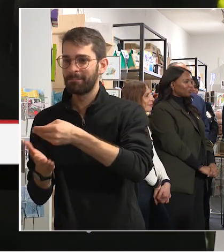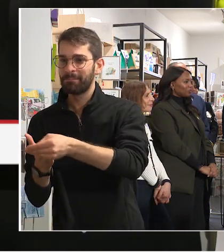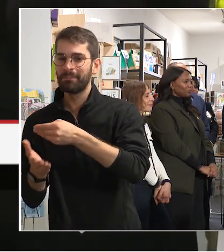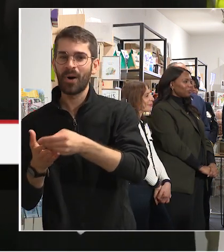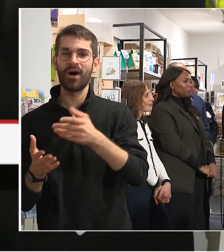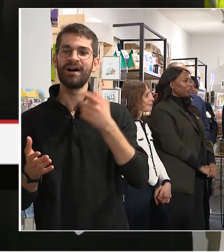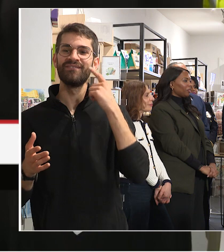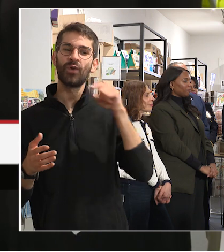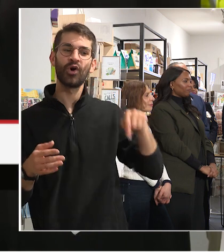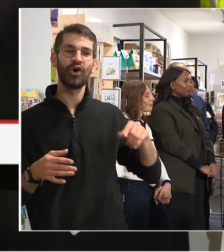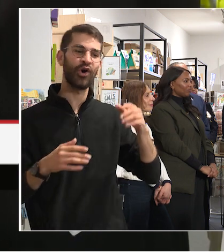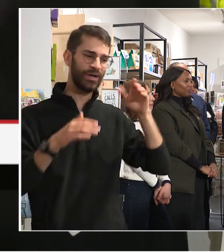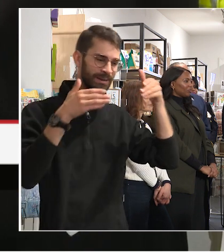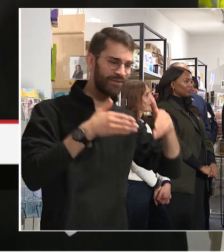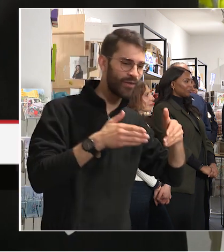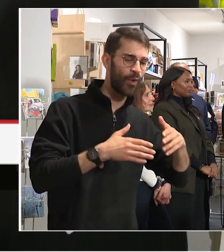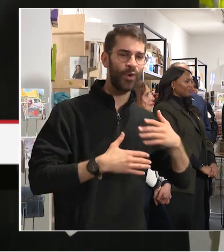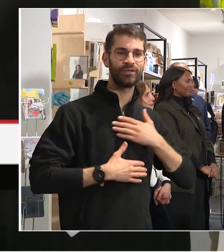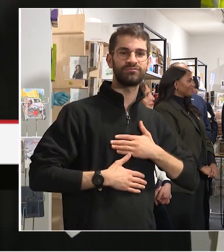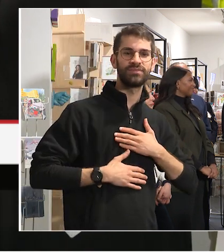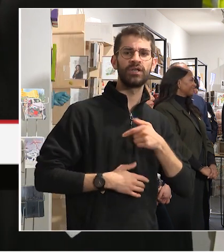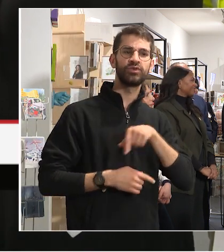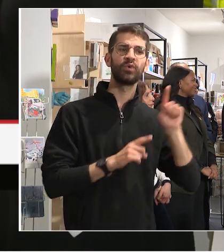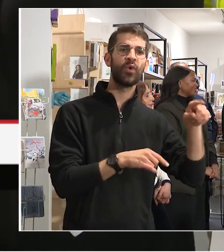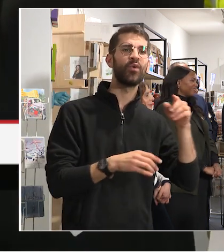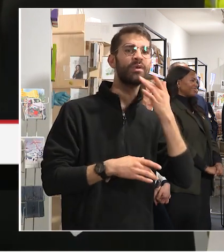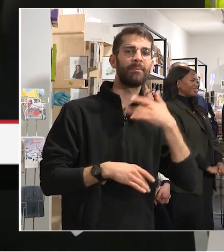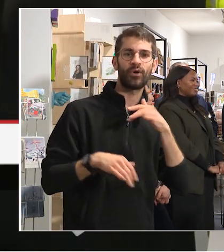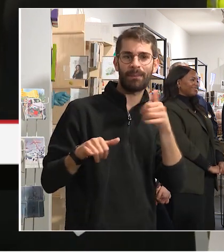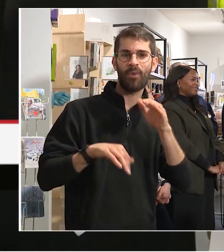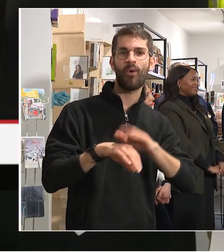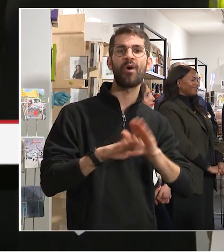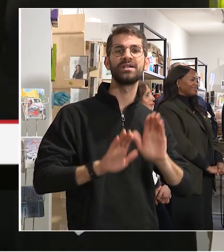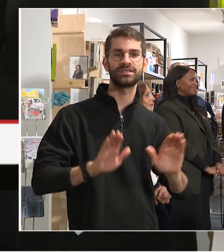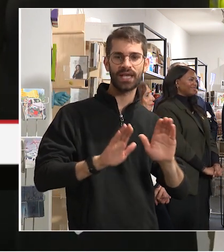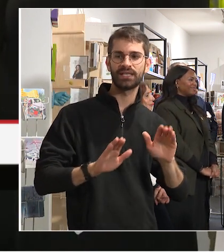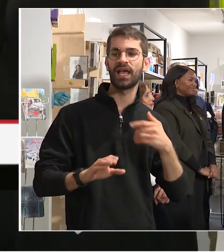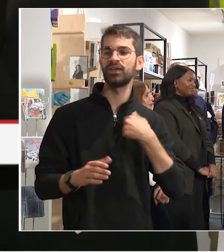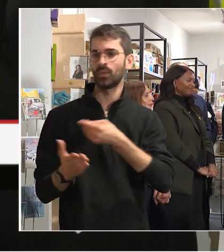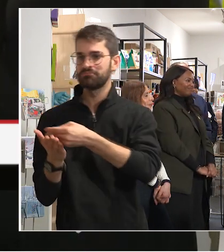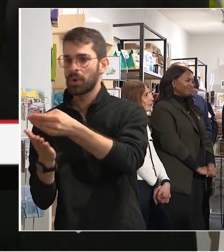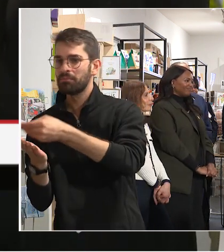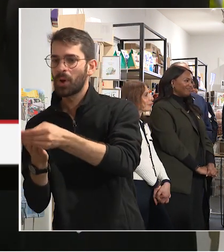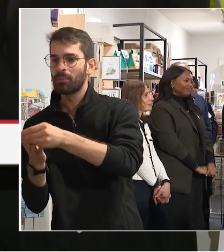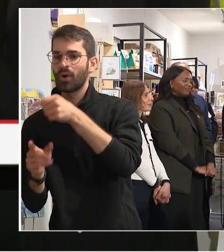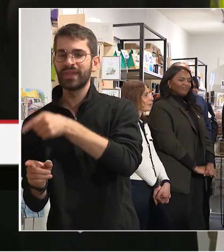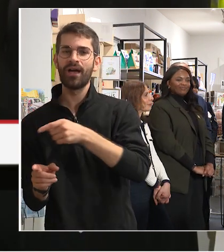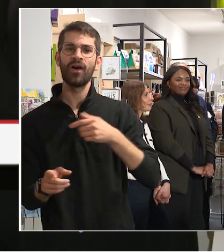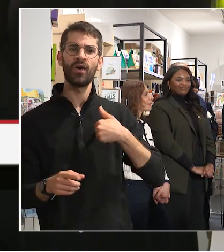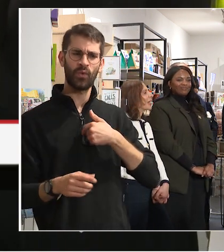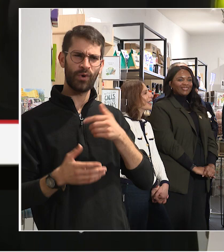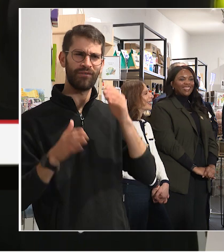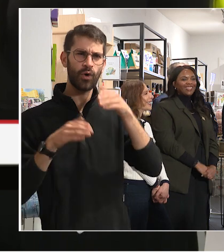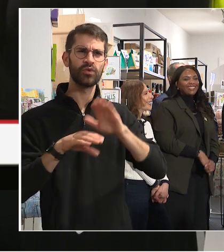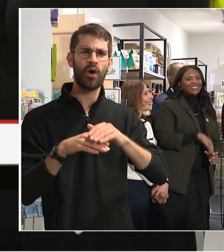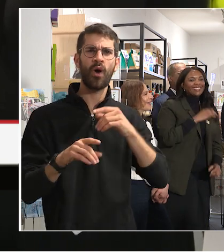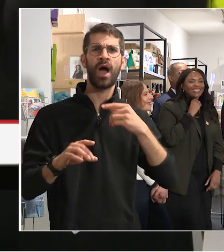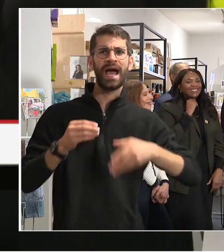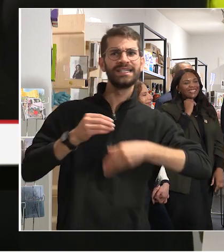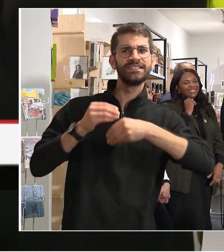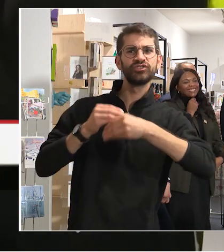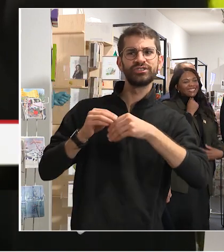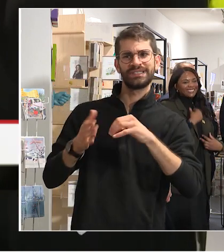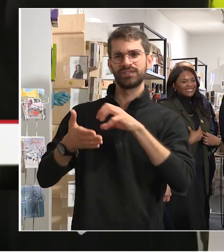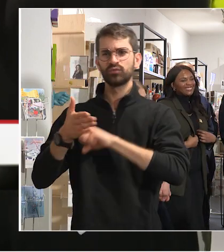to a birthday party on Sunday, so I bought some things for that. We're focused on addition and subtraction, so I bought some things for